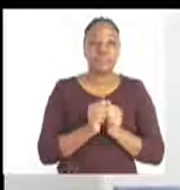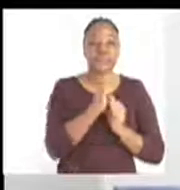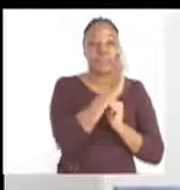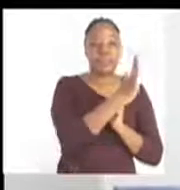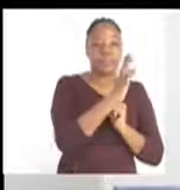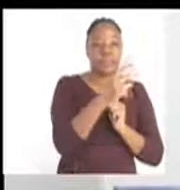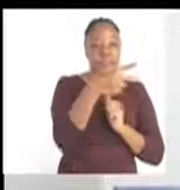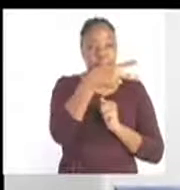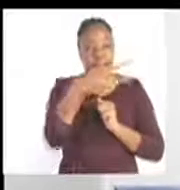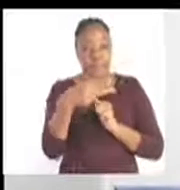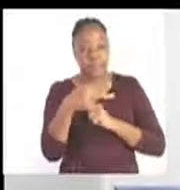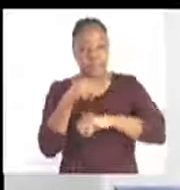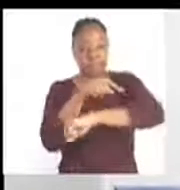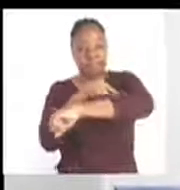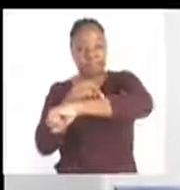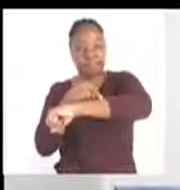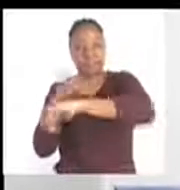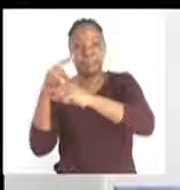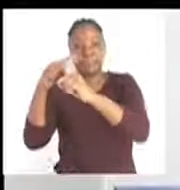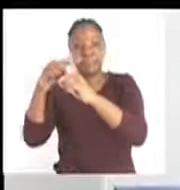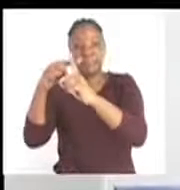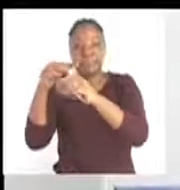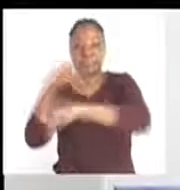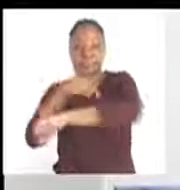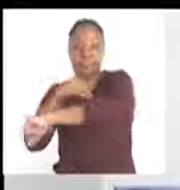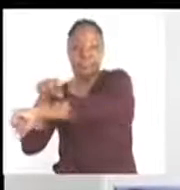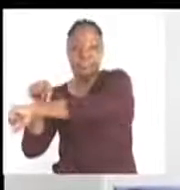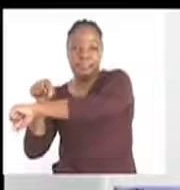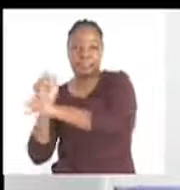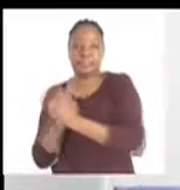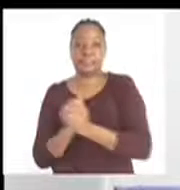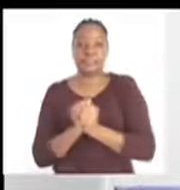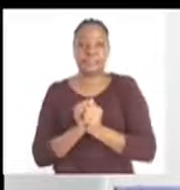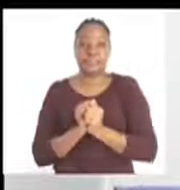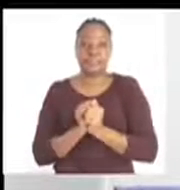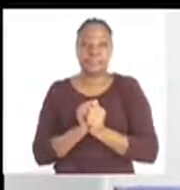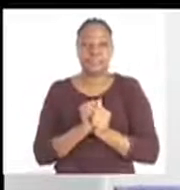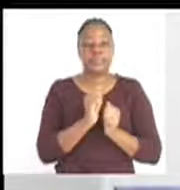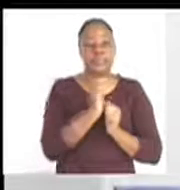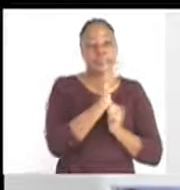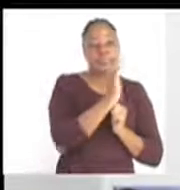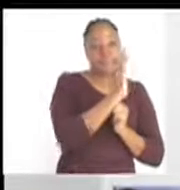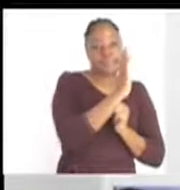plus dash. So we are going to say